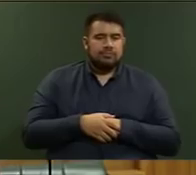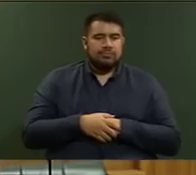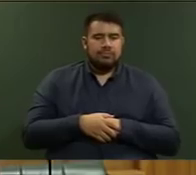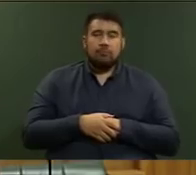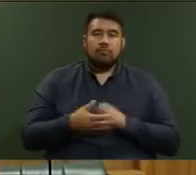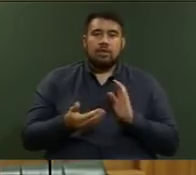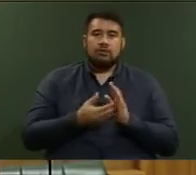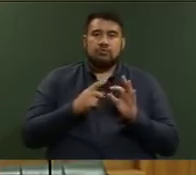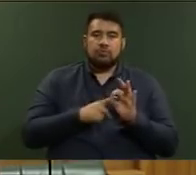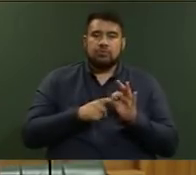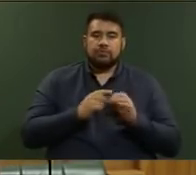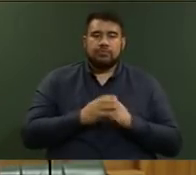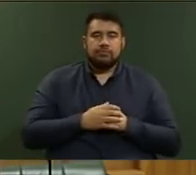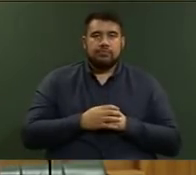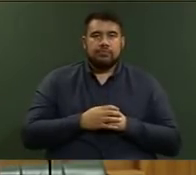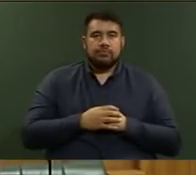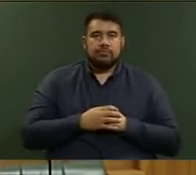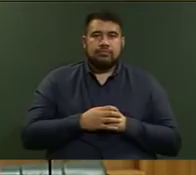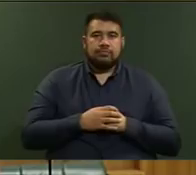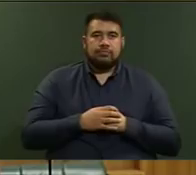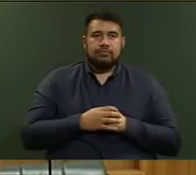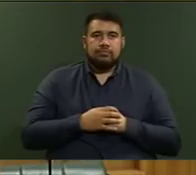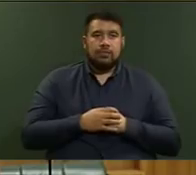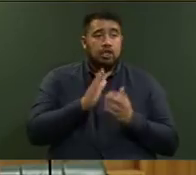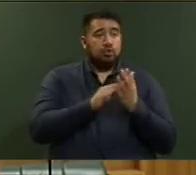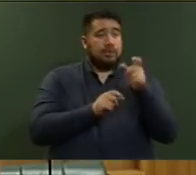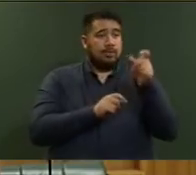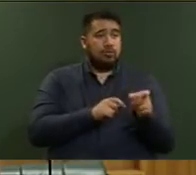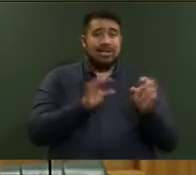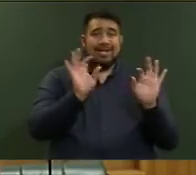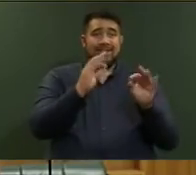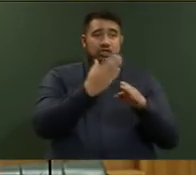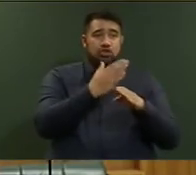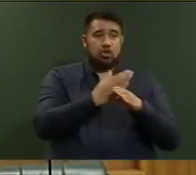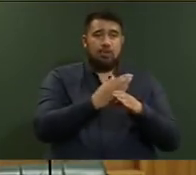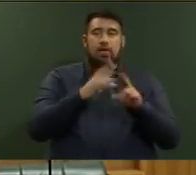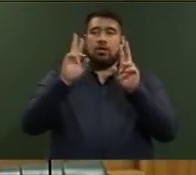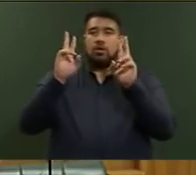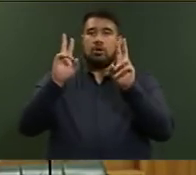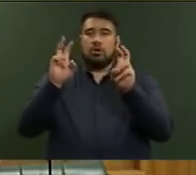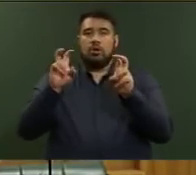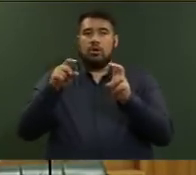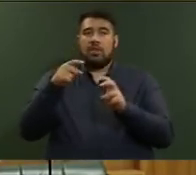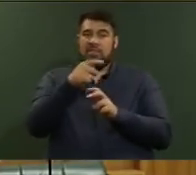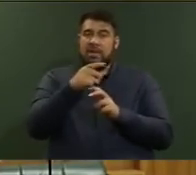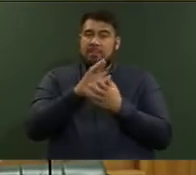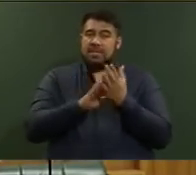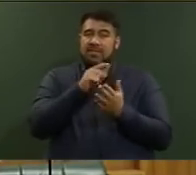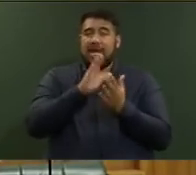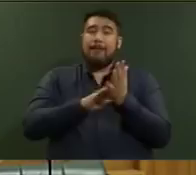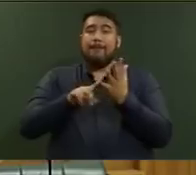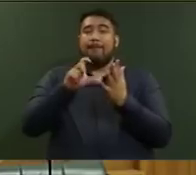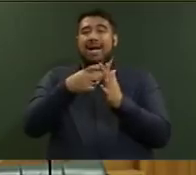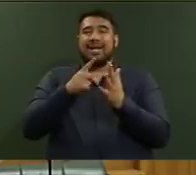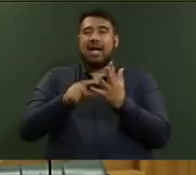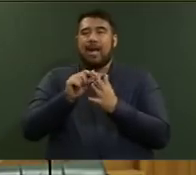Supplementary. Is an unemployed New Zealander, quote, mucking up, end of quote, if they refuse